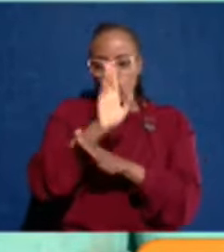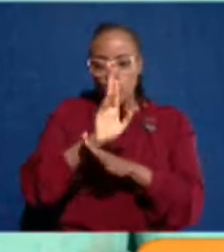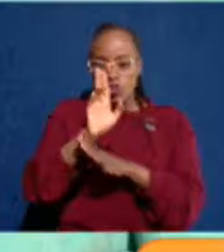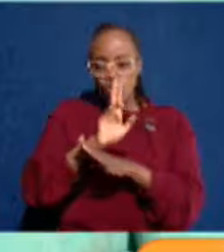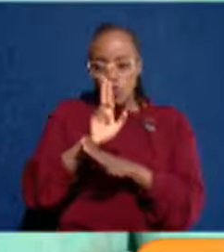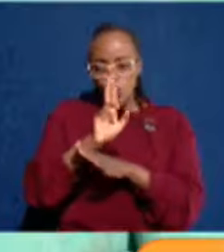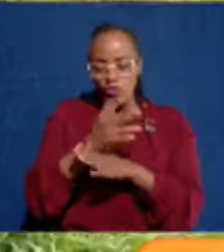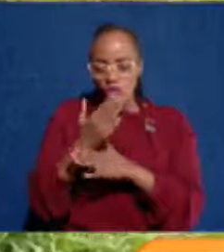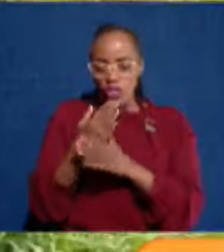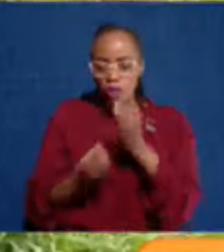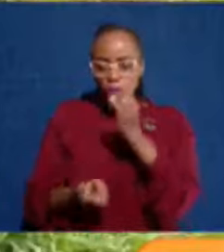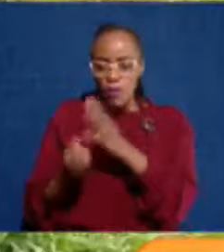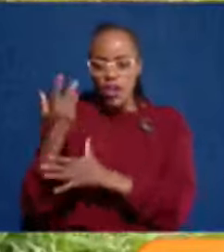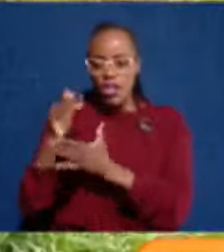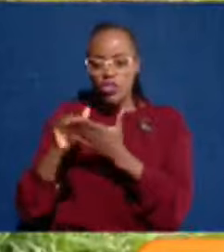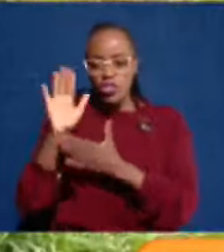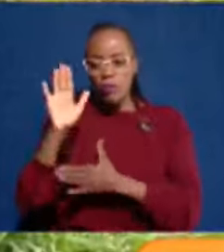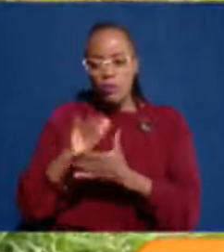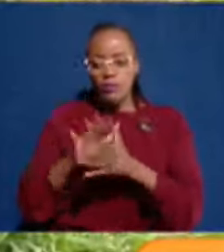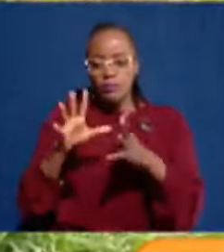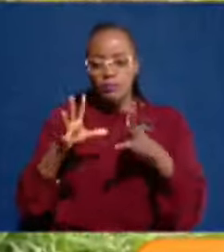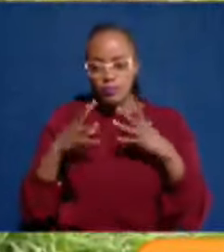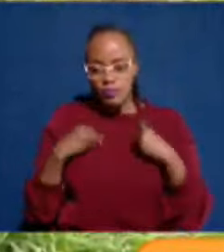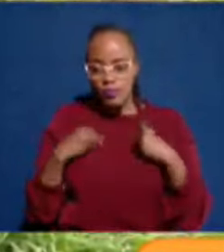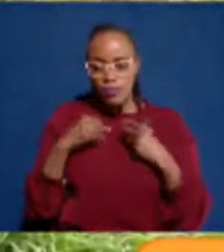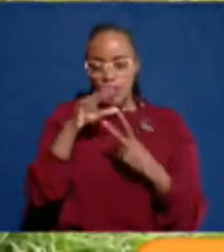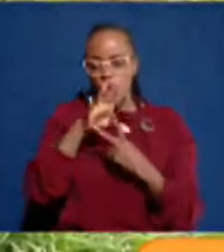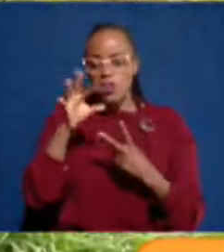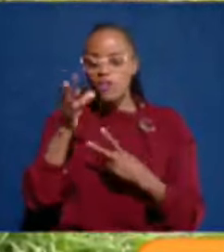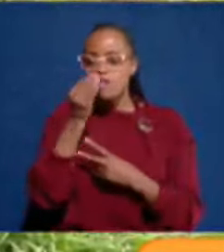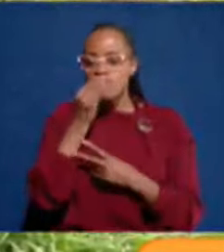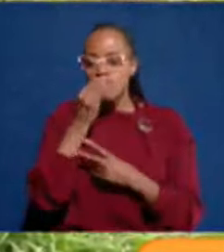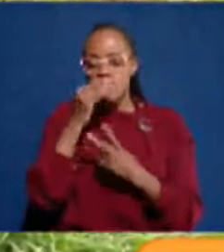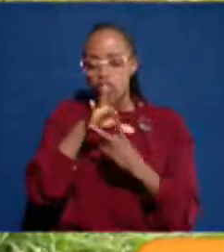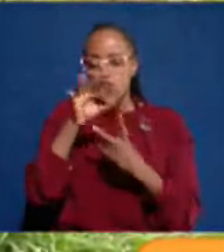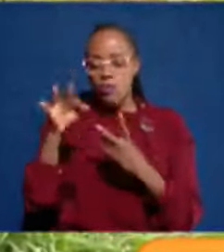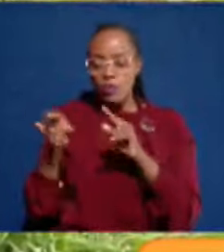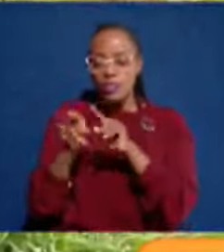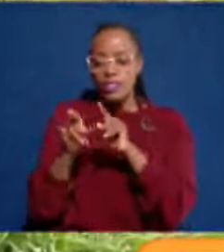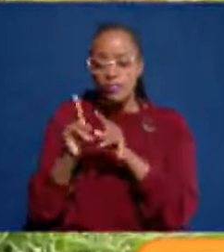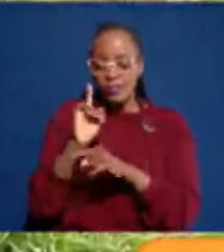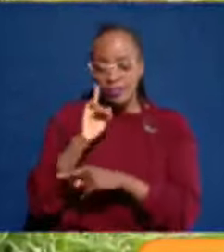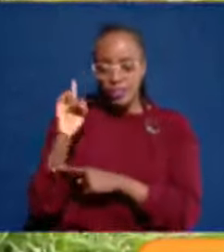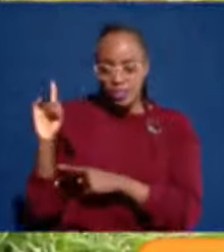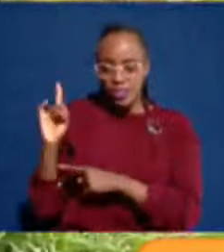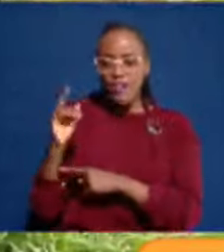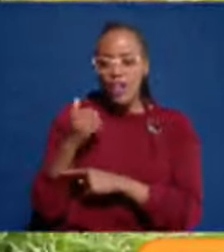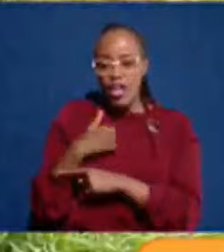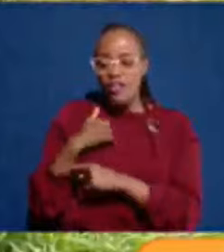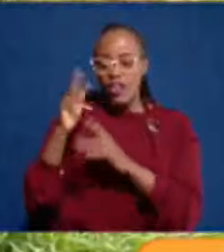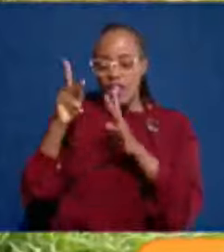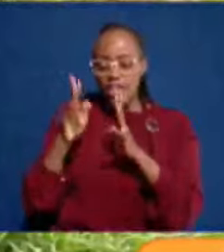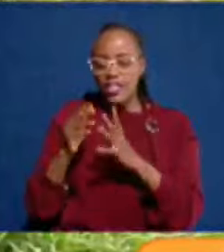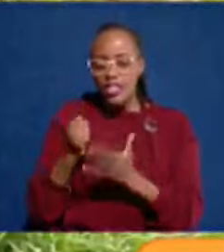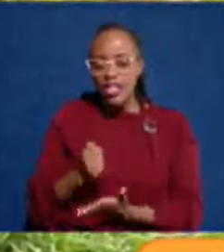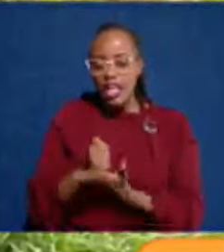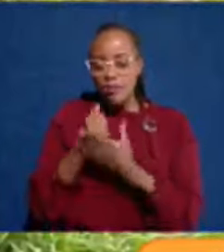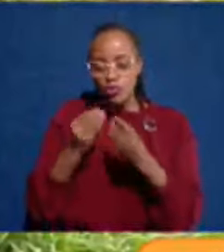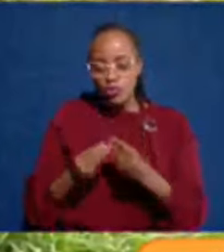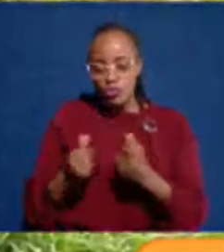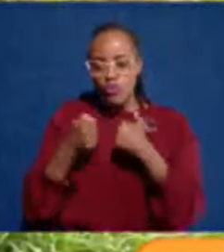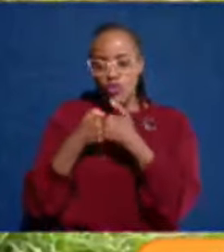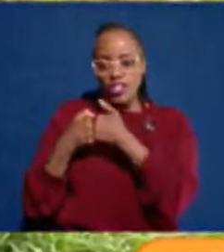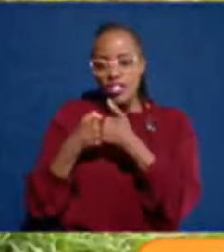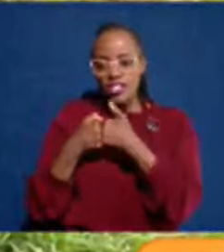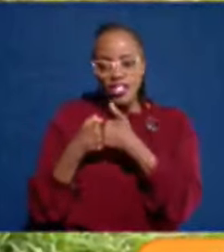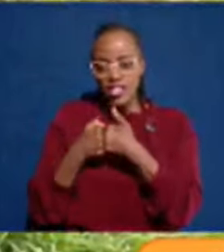of mushroom production. Embracing alternative feed options such as this can help Kenyan farmers overcome challenges of